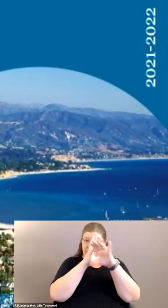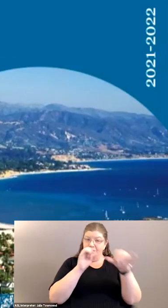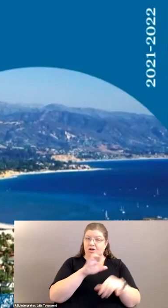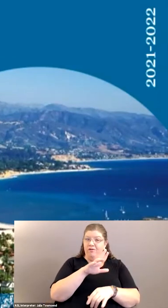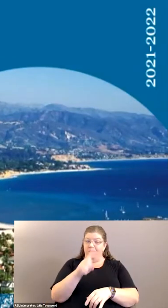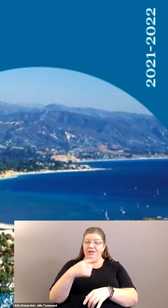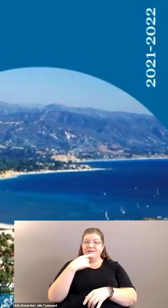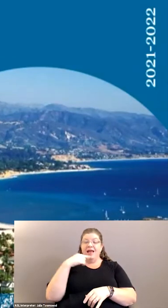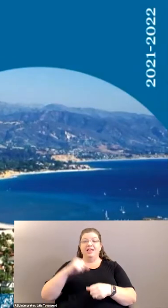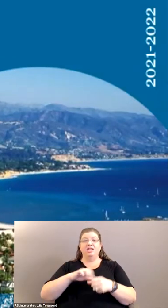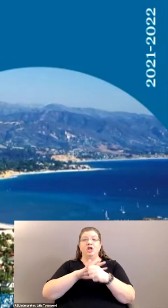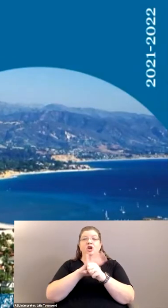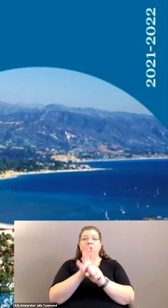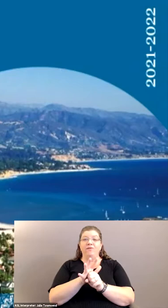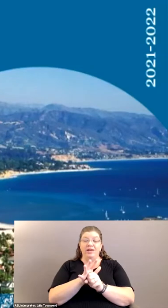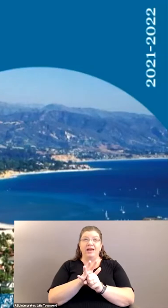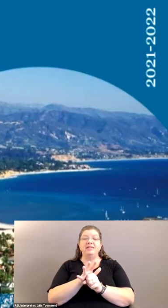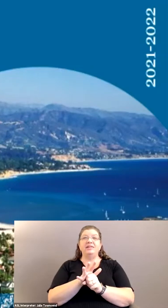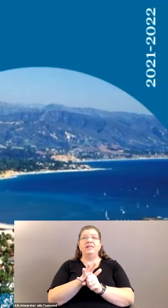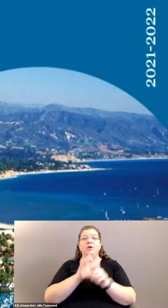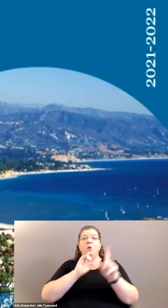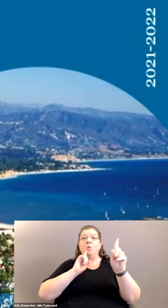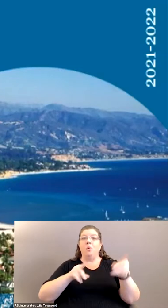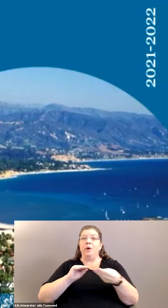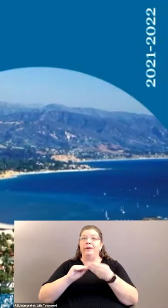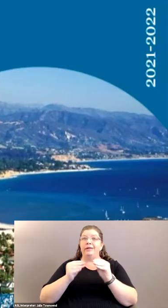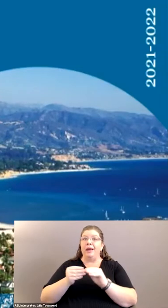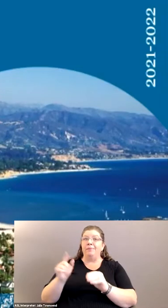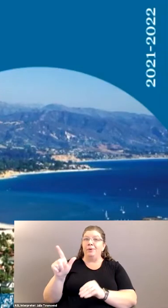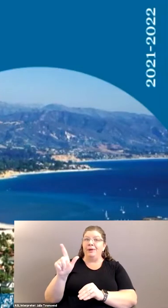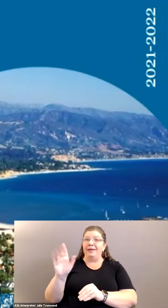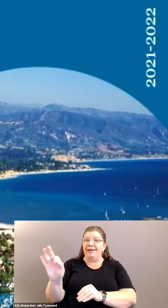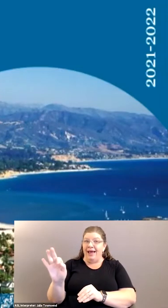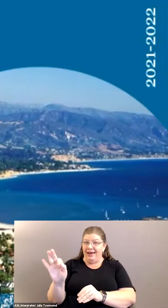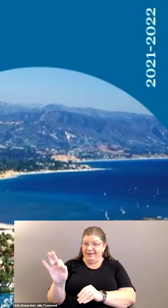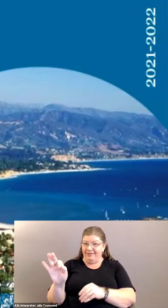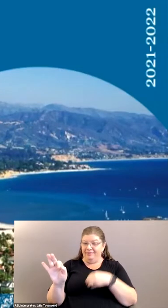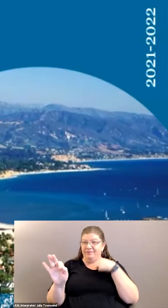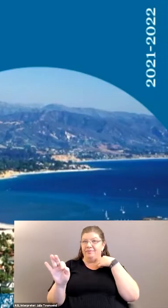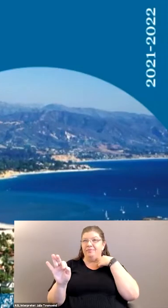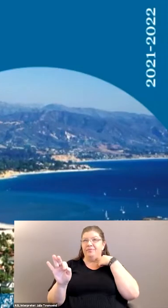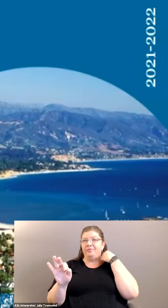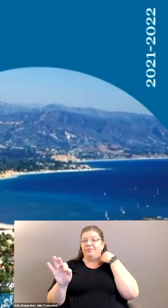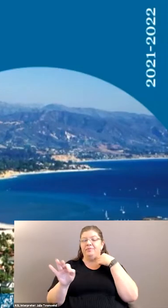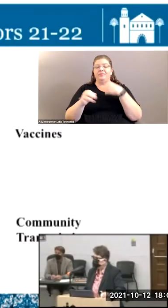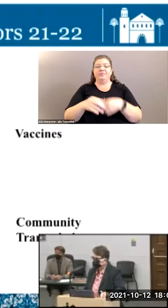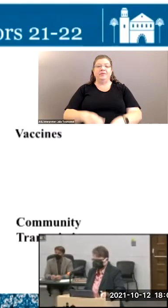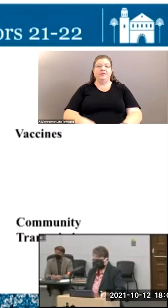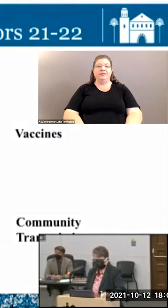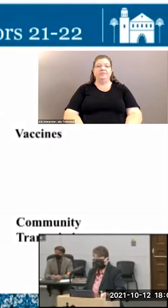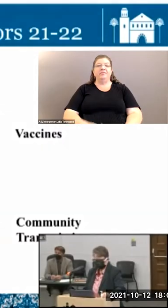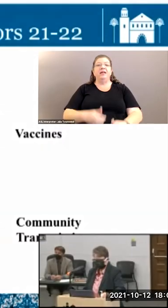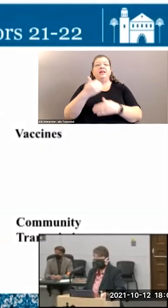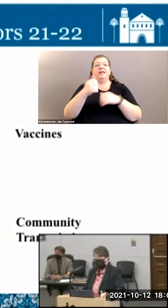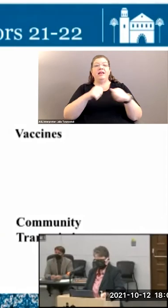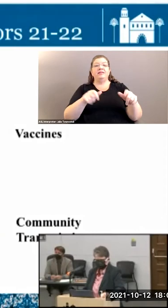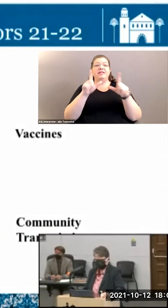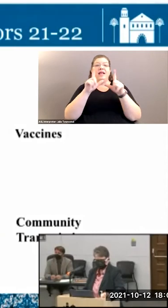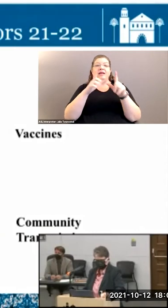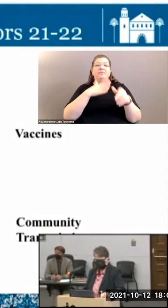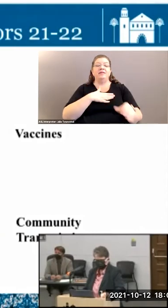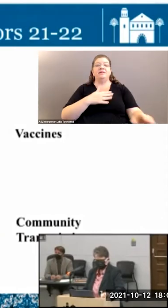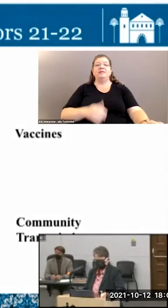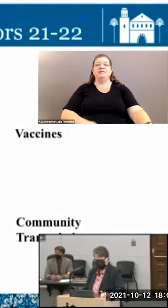uh covet 19 report number 29 um next slide please